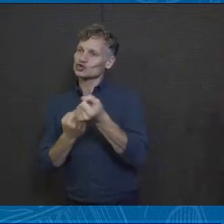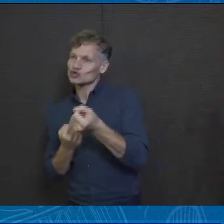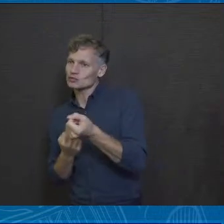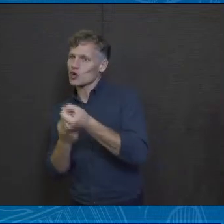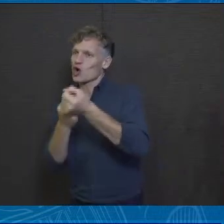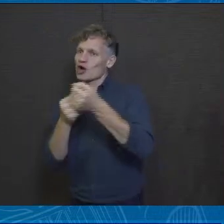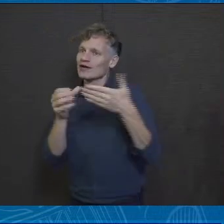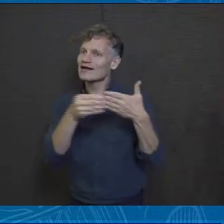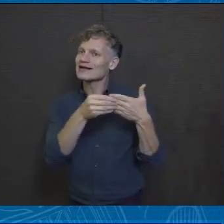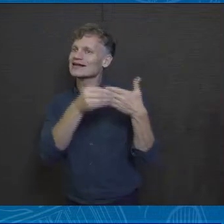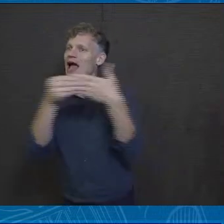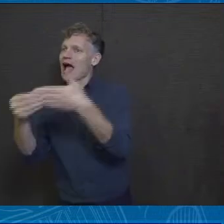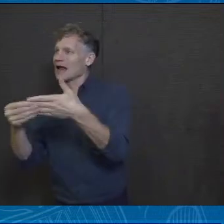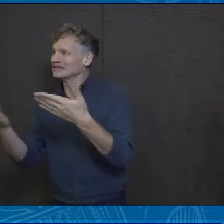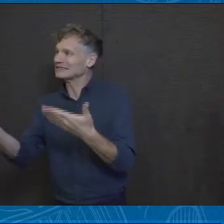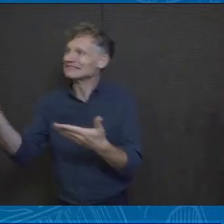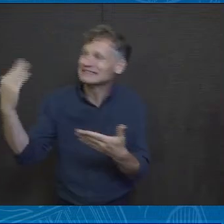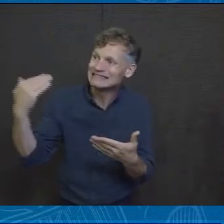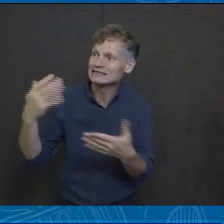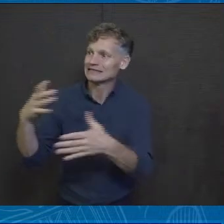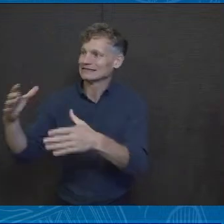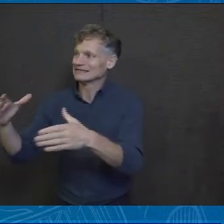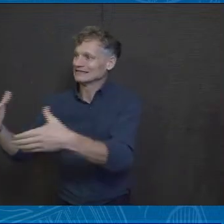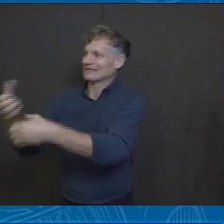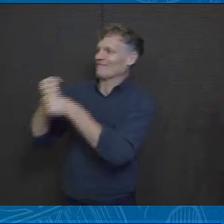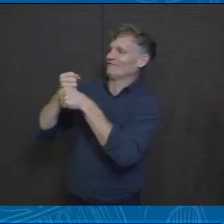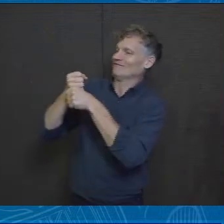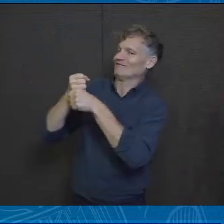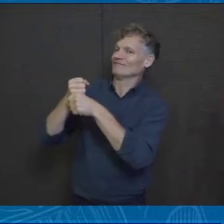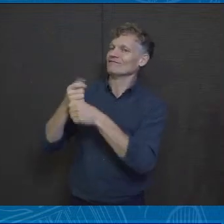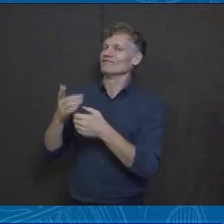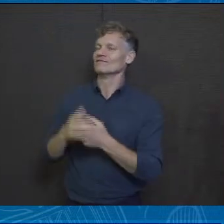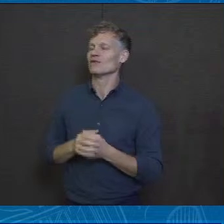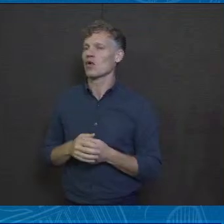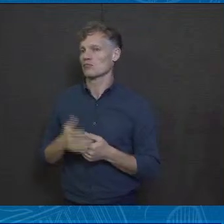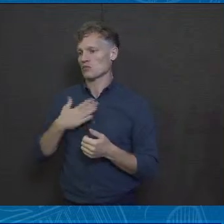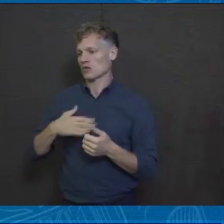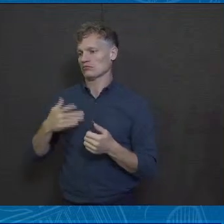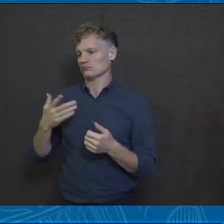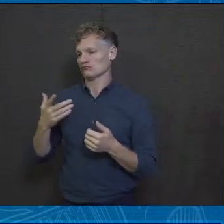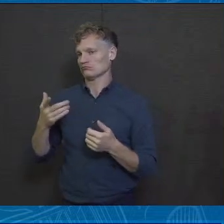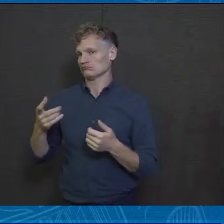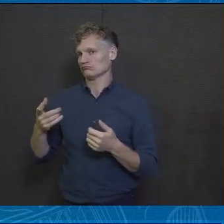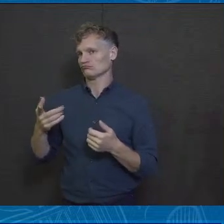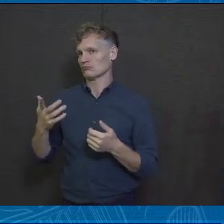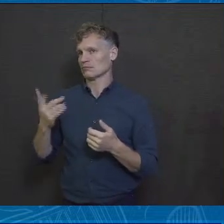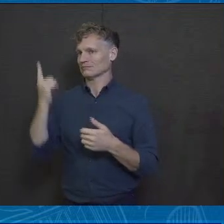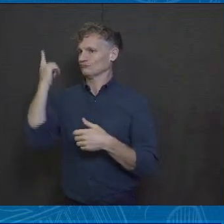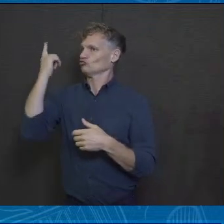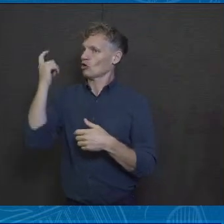area first. This is like, so we have to engage them from the beginning, from the risk assessment method.